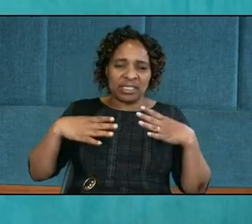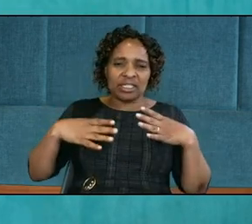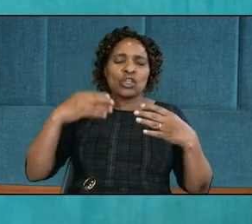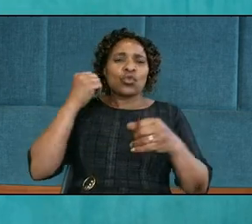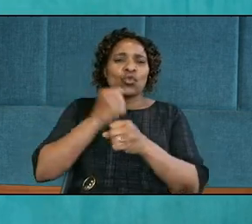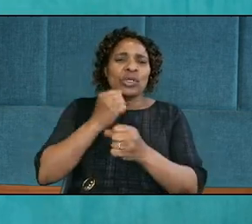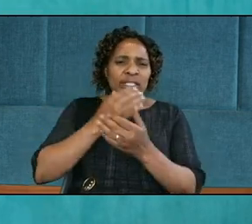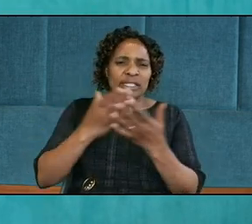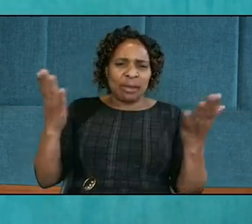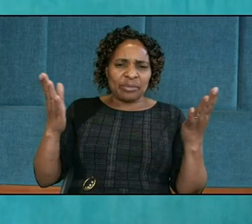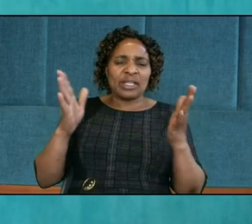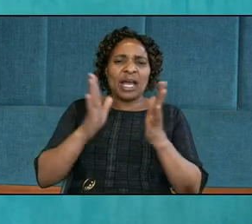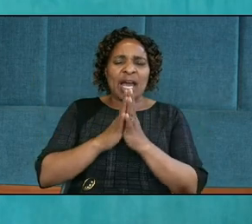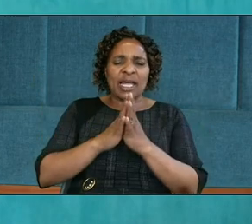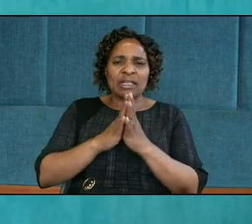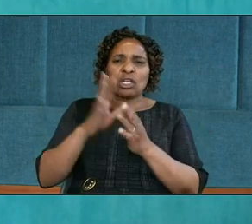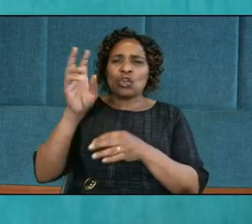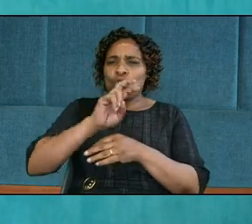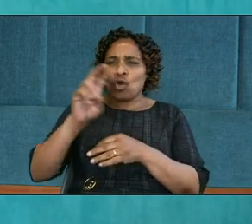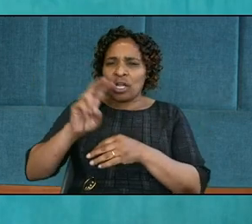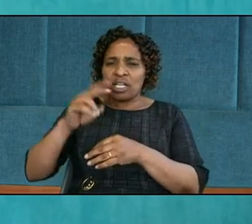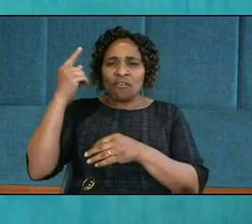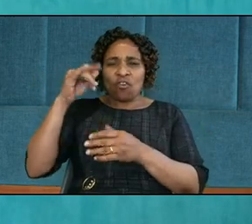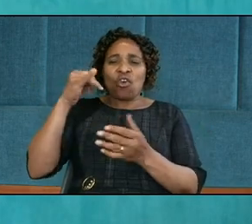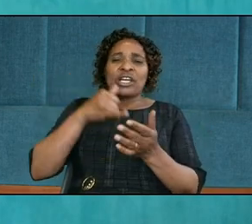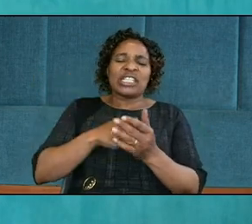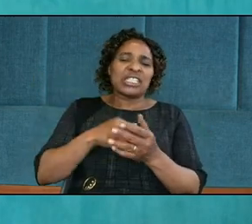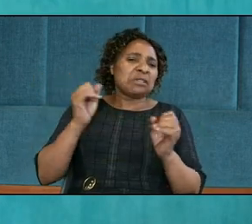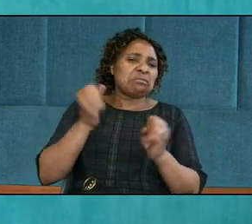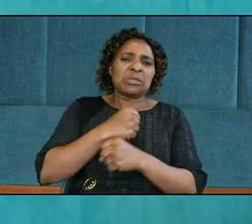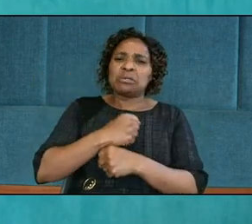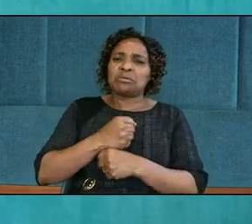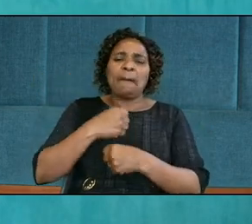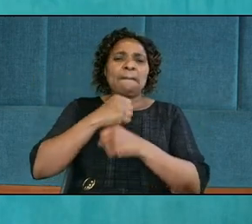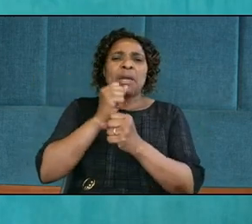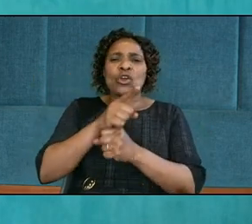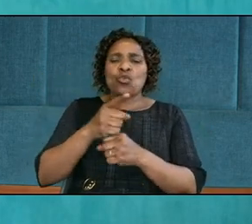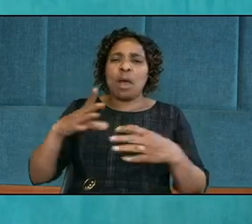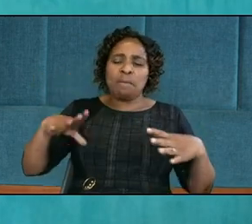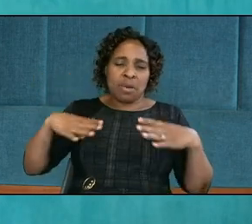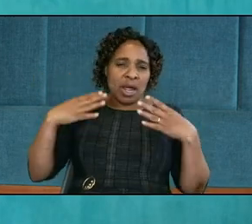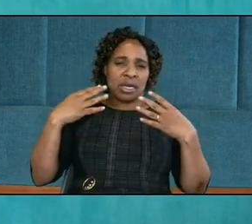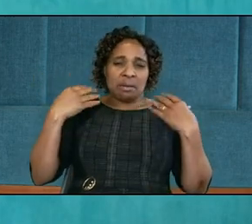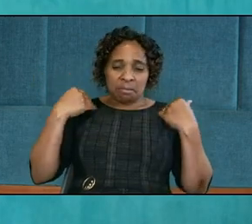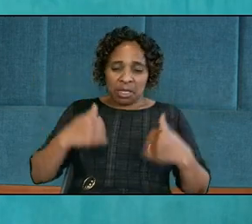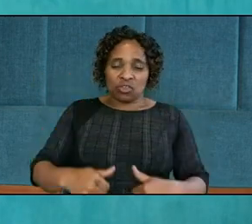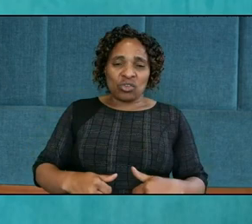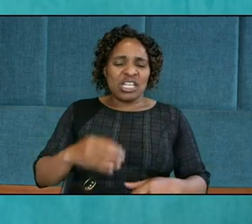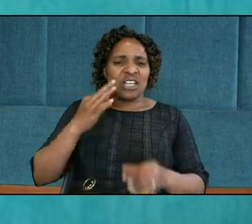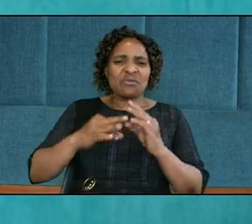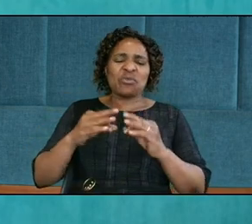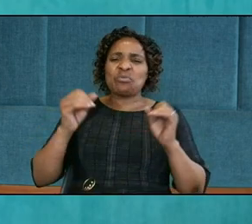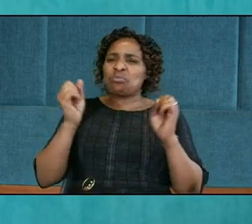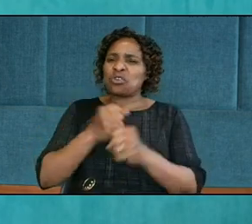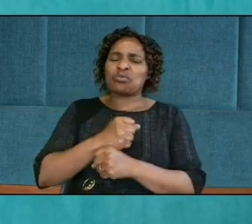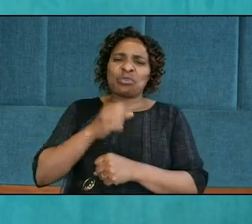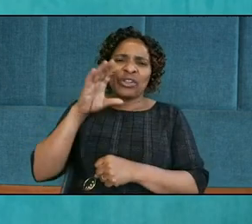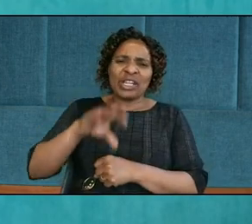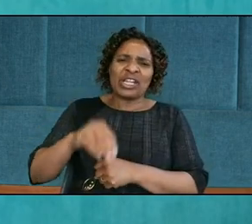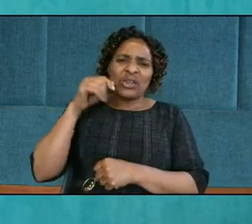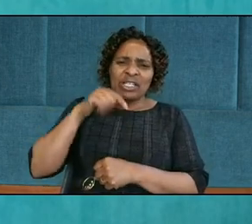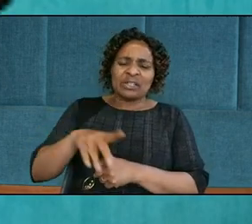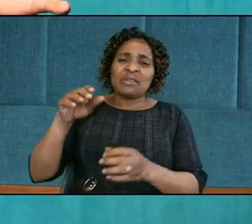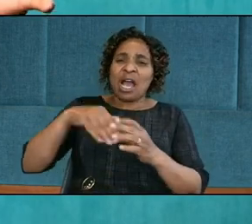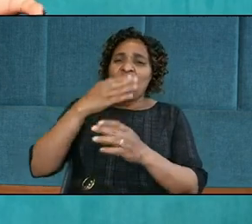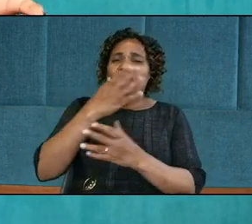doing something and getting recognition for it does not make you a proud person. If you're not giving yourself, if you're not taking yourself